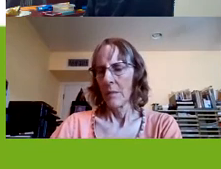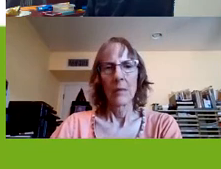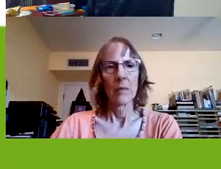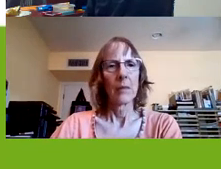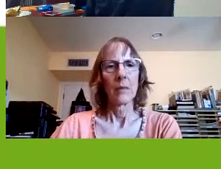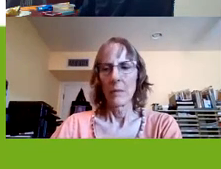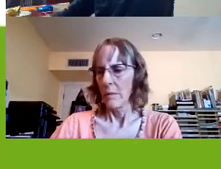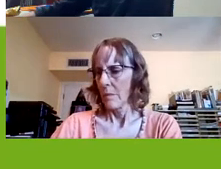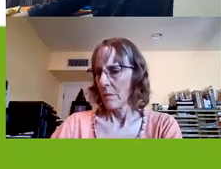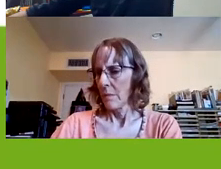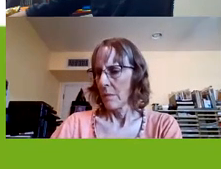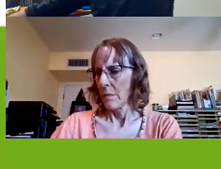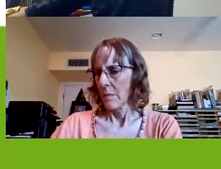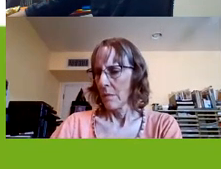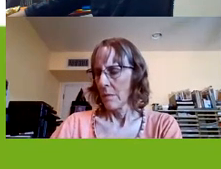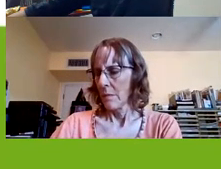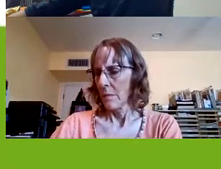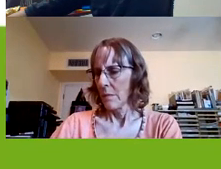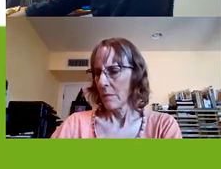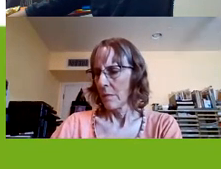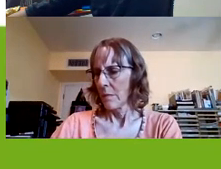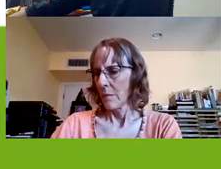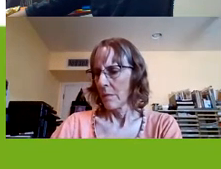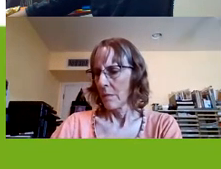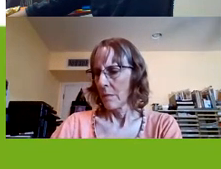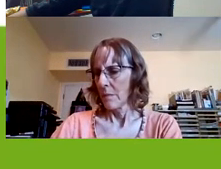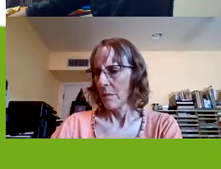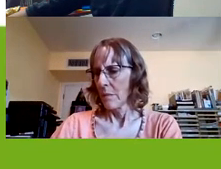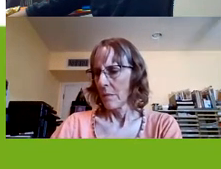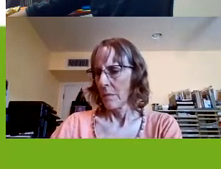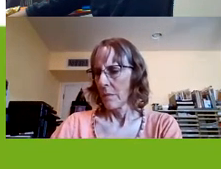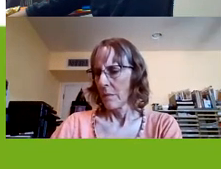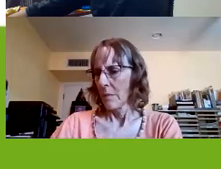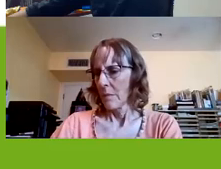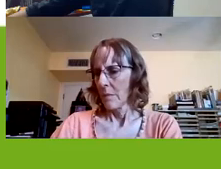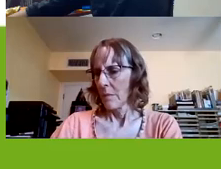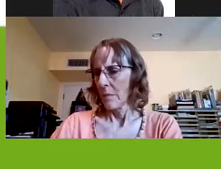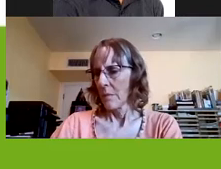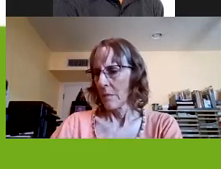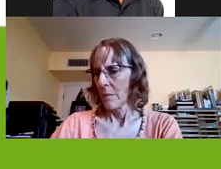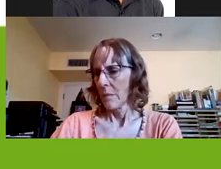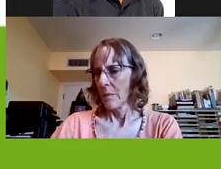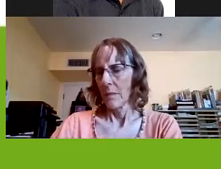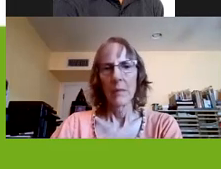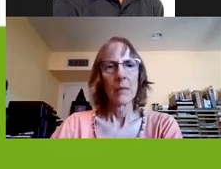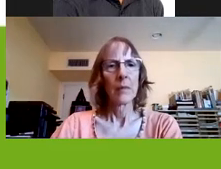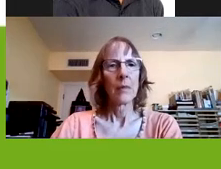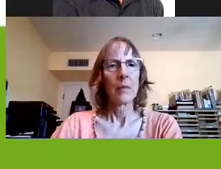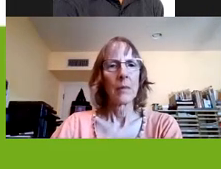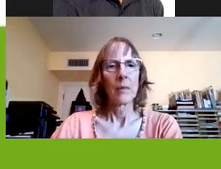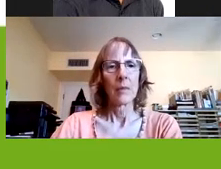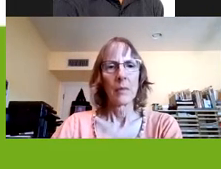of different places. And so this is the TAR Continuum model of engagement. And so we have tolerance, acceptance, respect, and